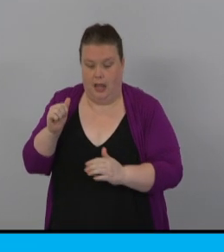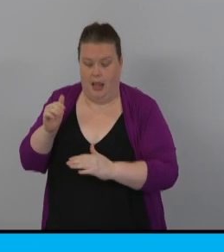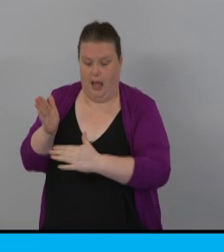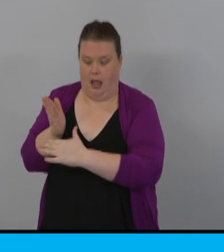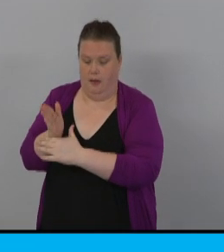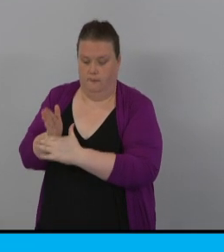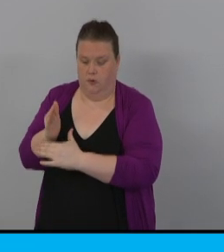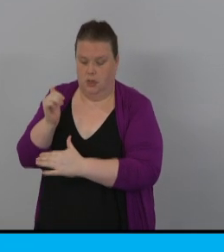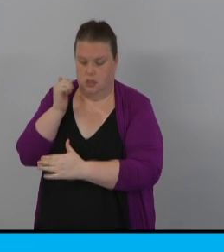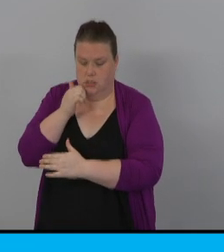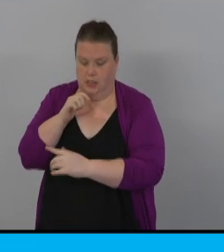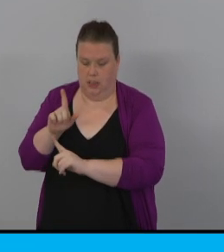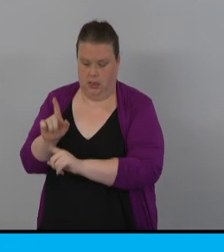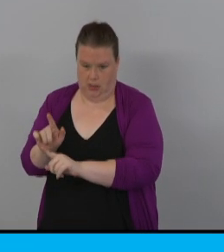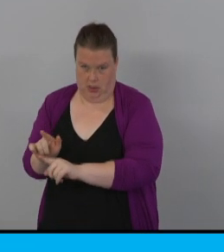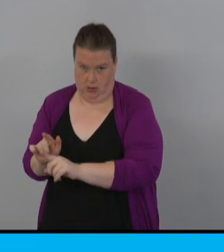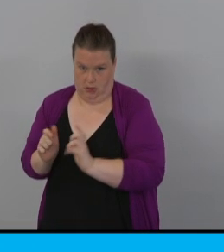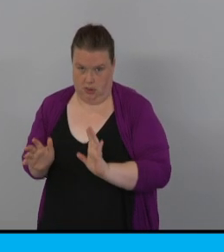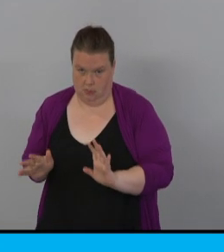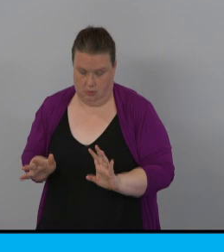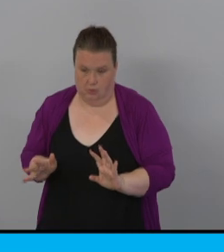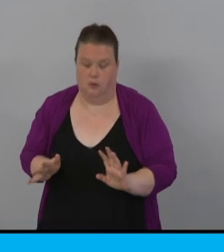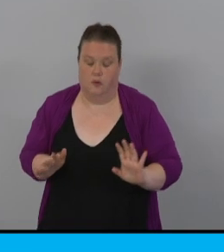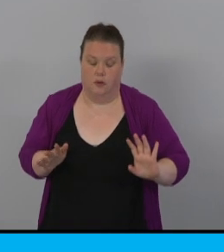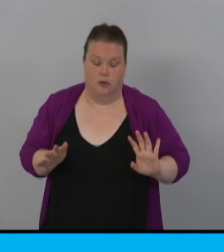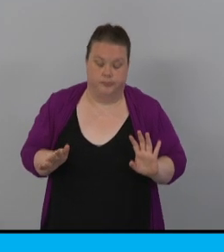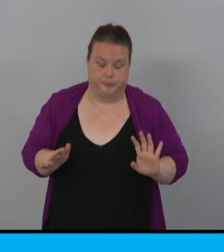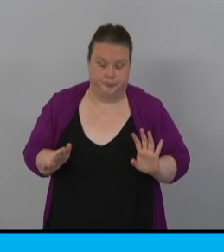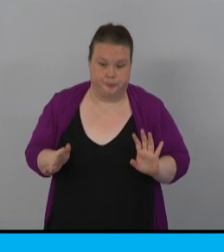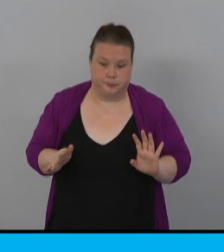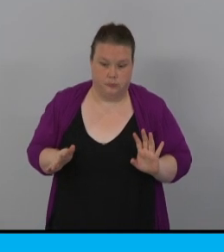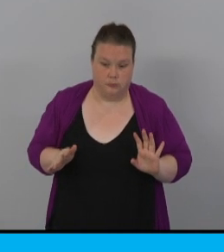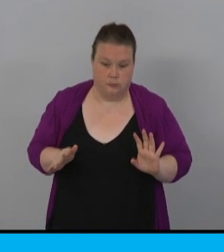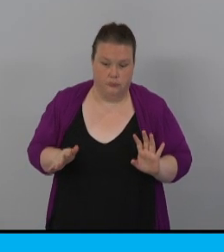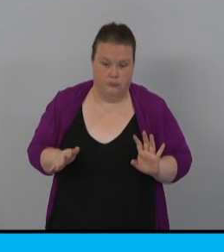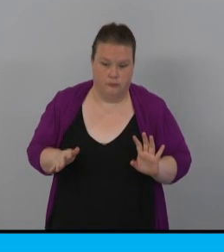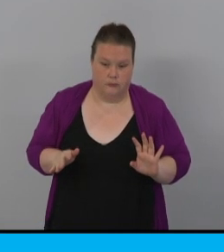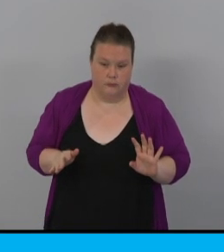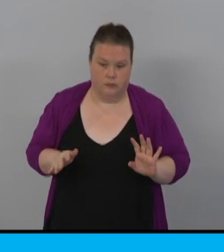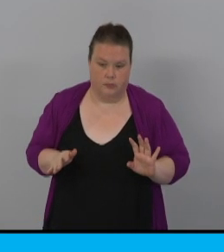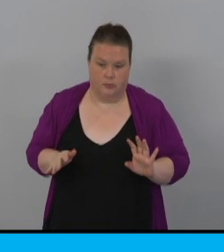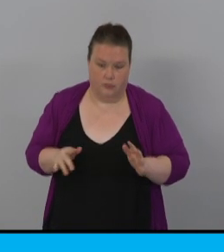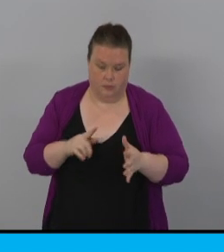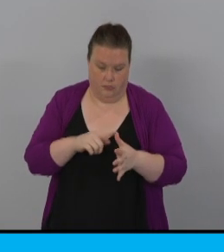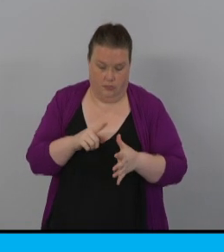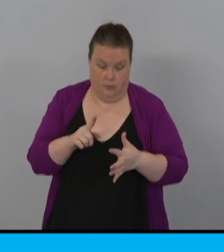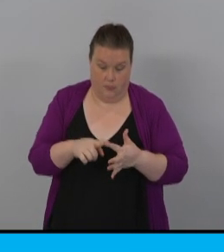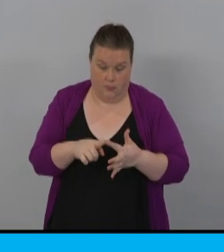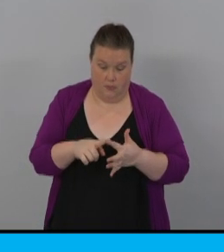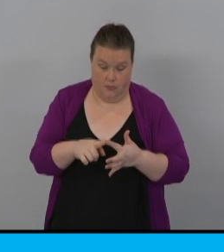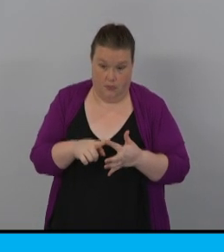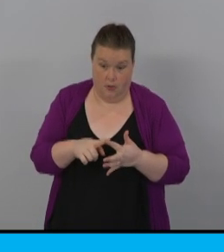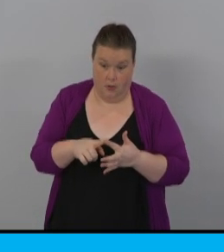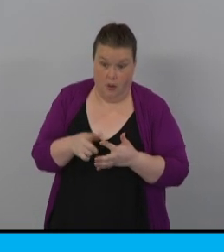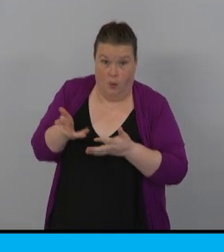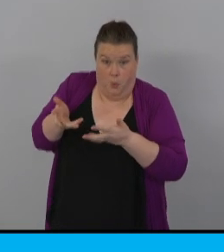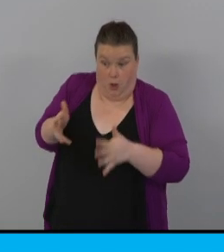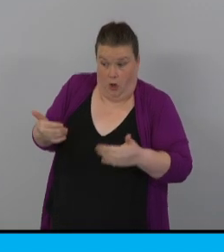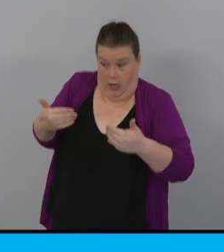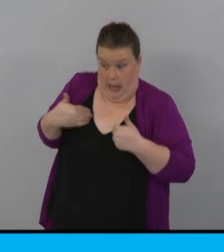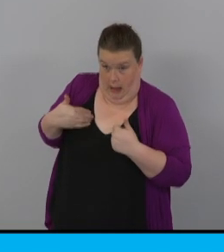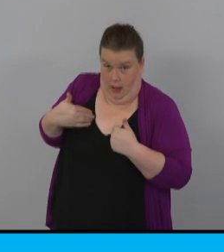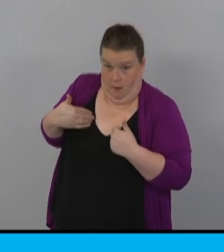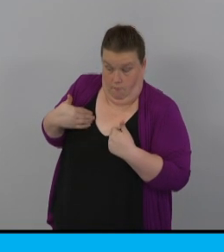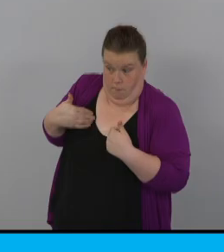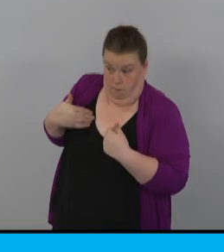daily attendance is basically probably the biggest factor for most of our allotments. Our regular ed is based on